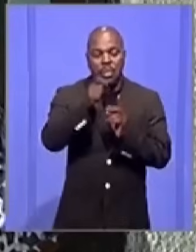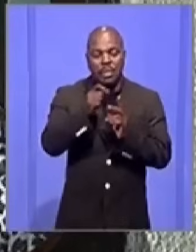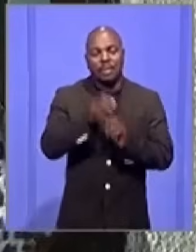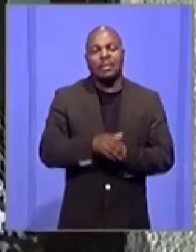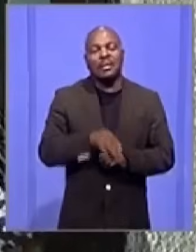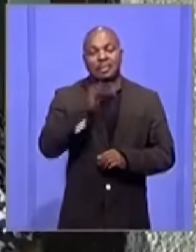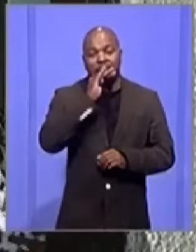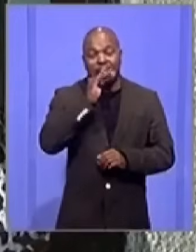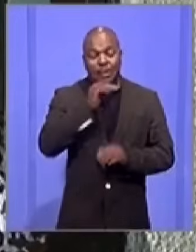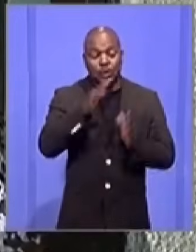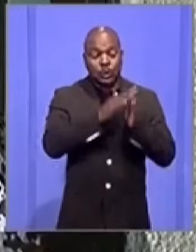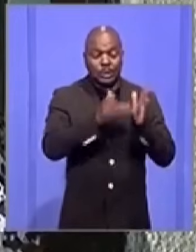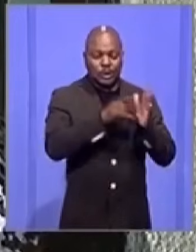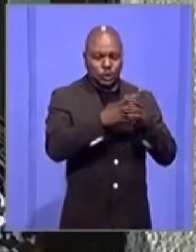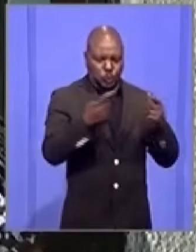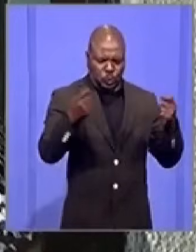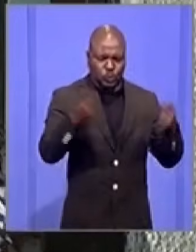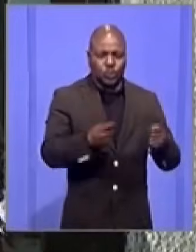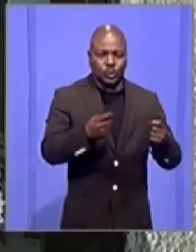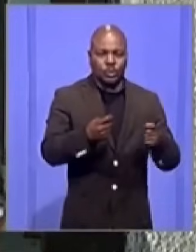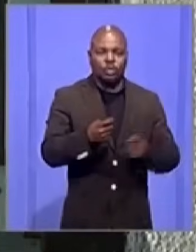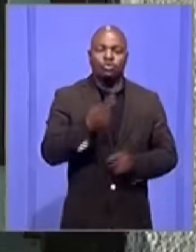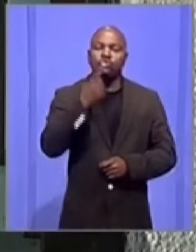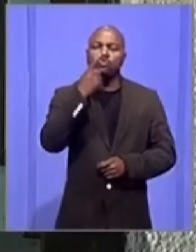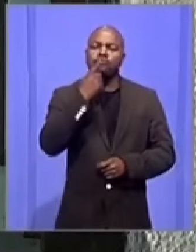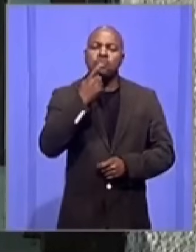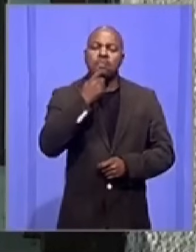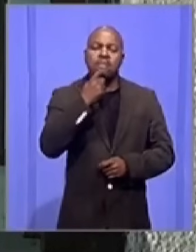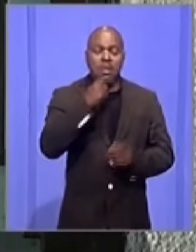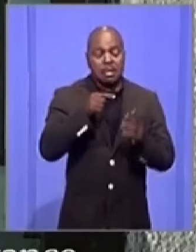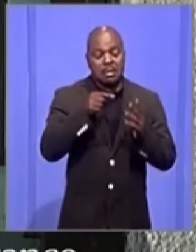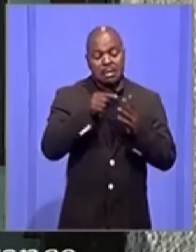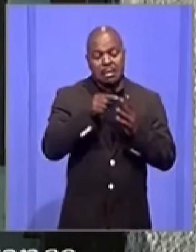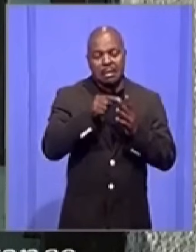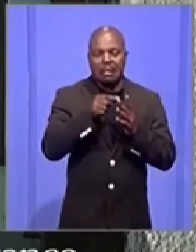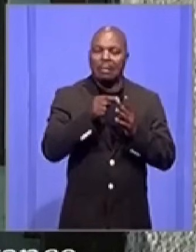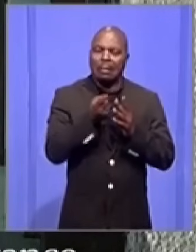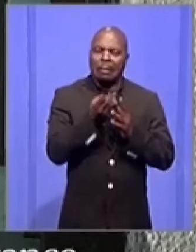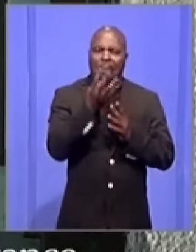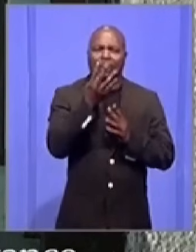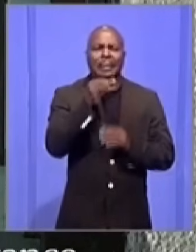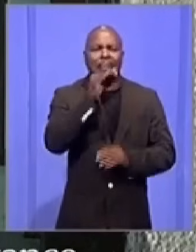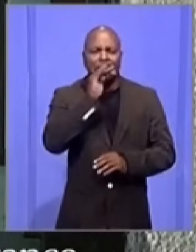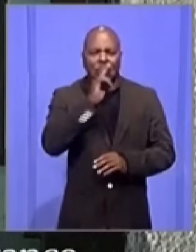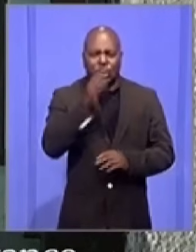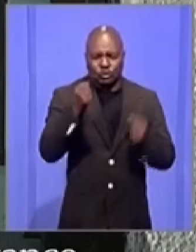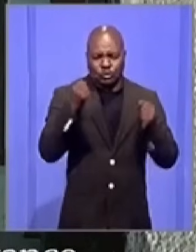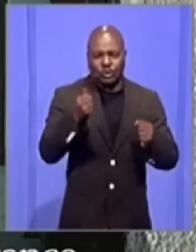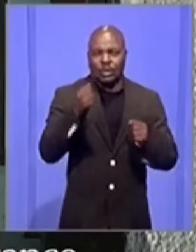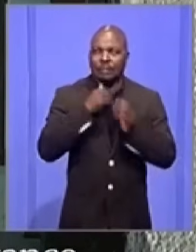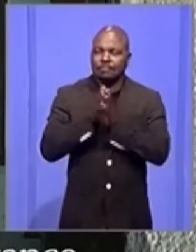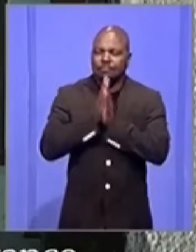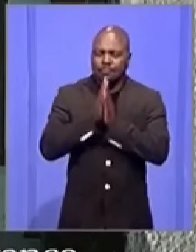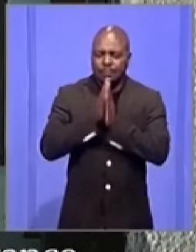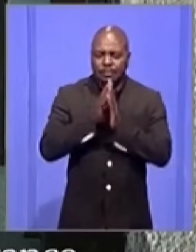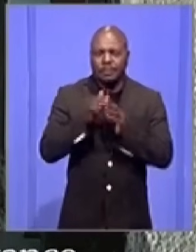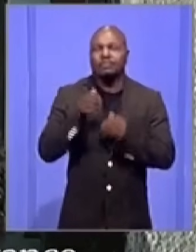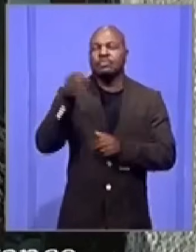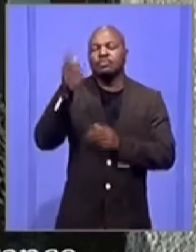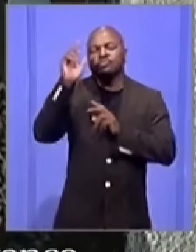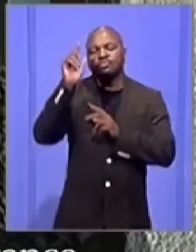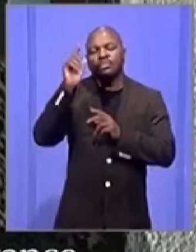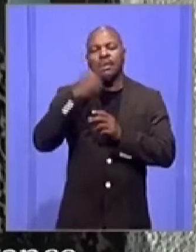Zealand ke setlhopha se se tiile go kudu ga o e ya mollo mohubedu e na le maatla e laetsa gore ke rapele ke bitse mangeloi monyatla wa gore re fenye o